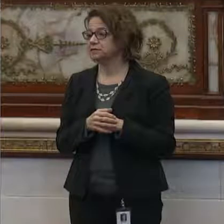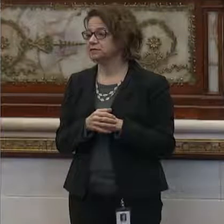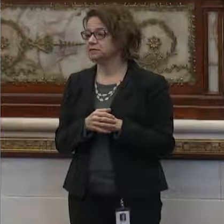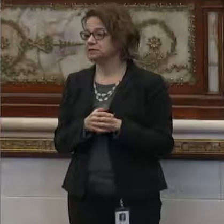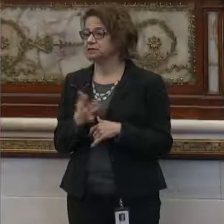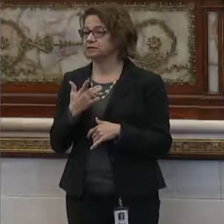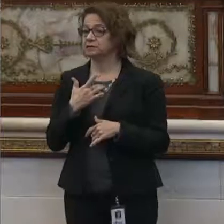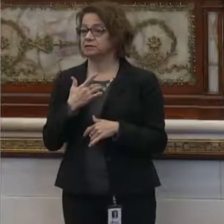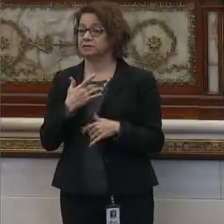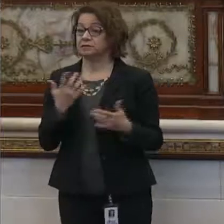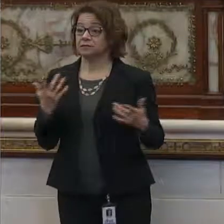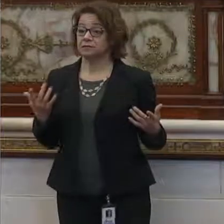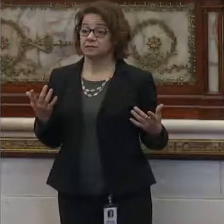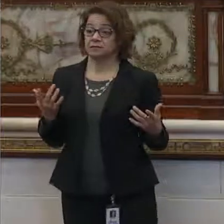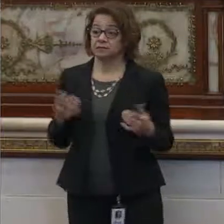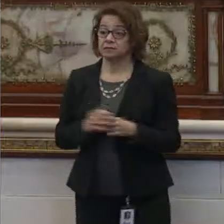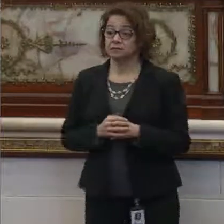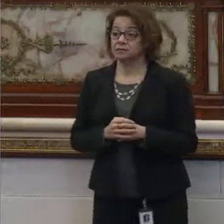Lonnie?